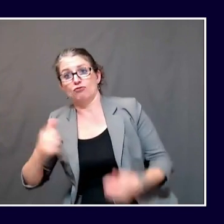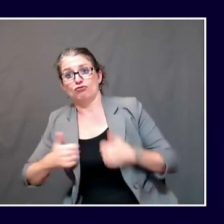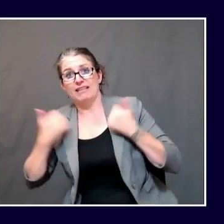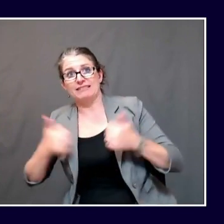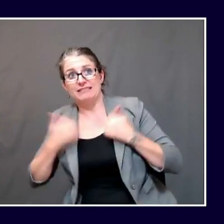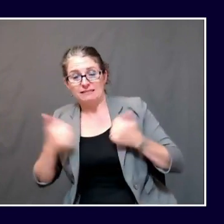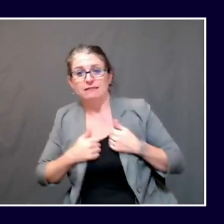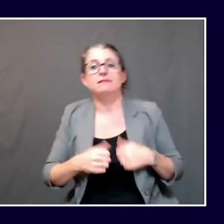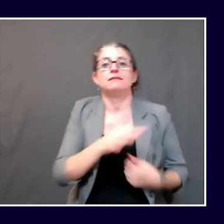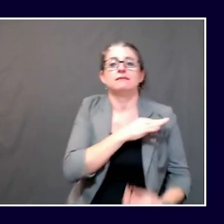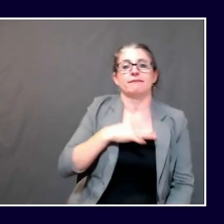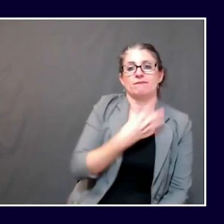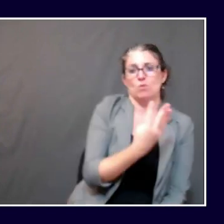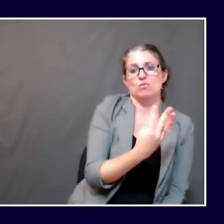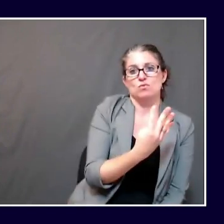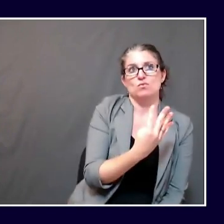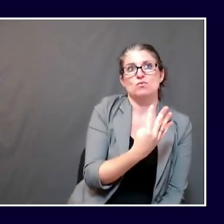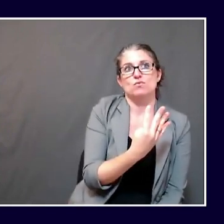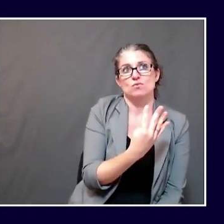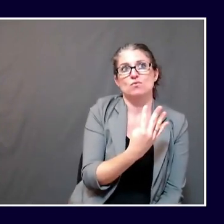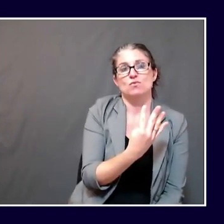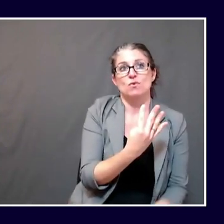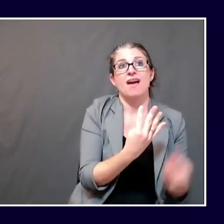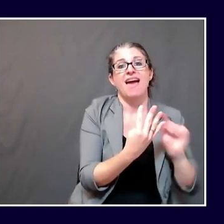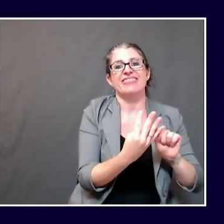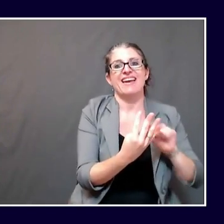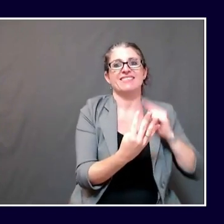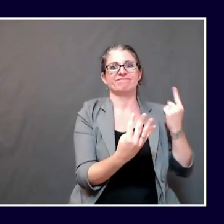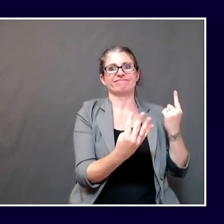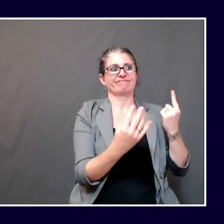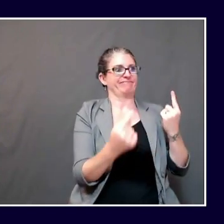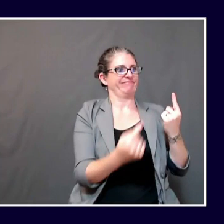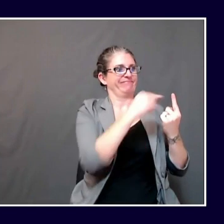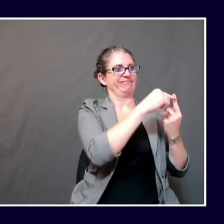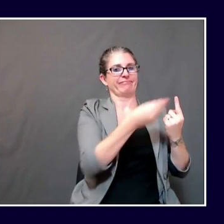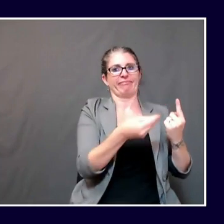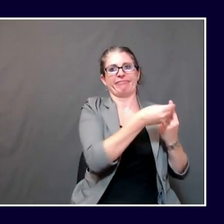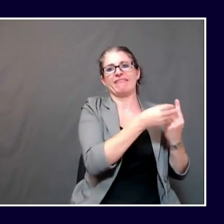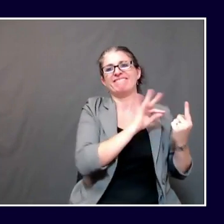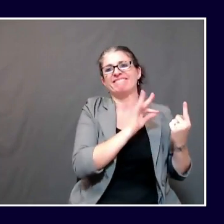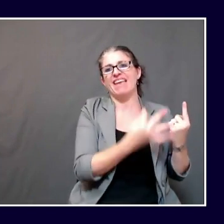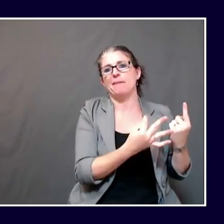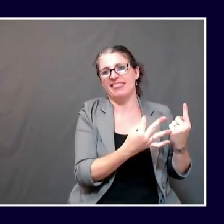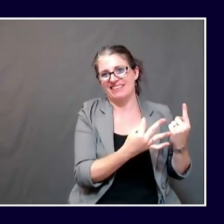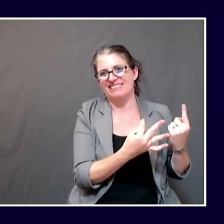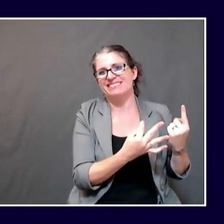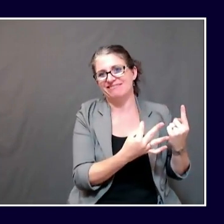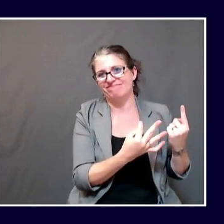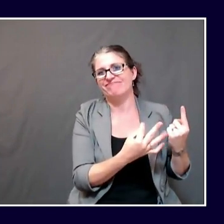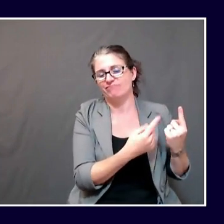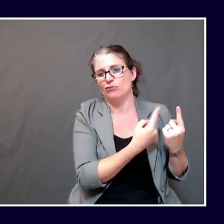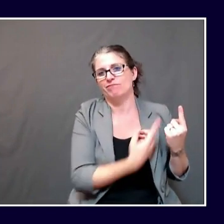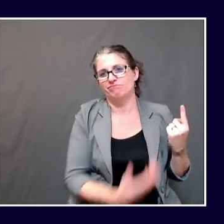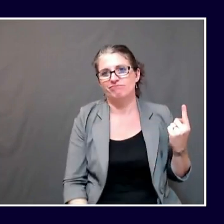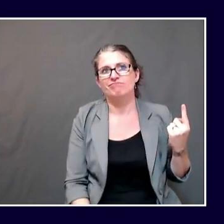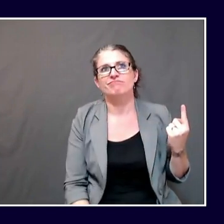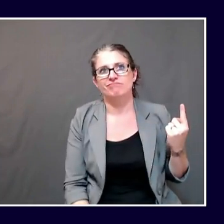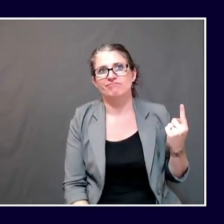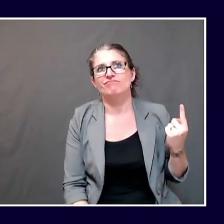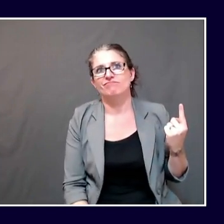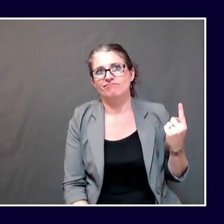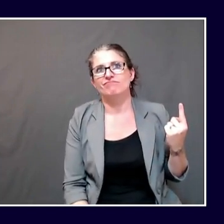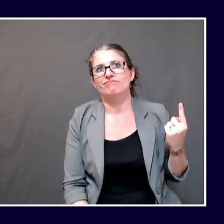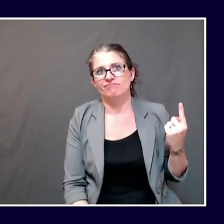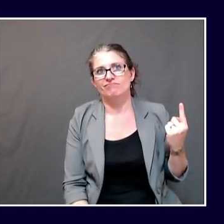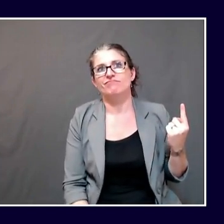ND Paper is working to arrange another round of universal testing for all employees next week. That will give